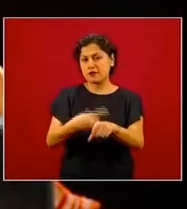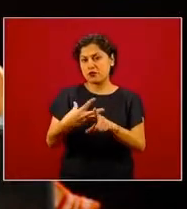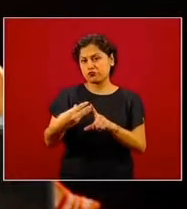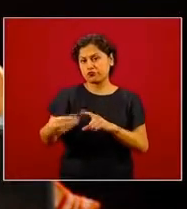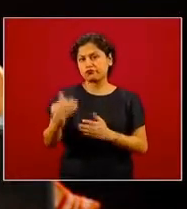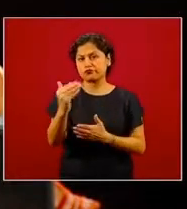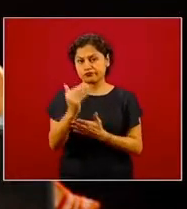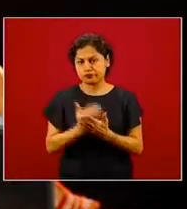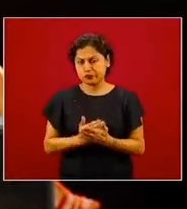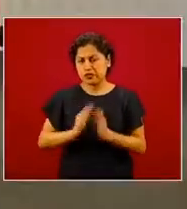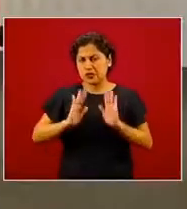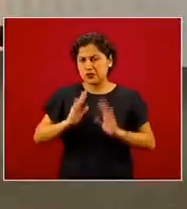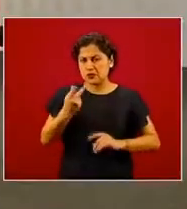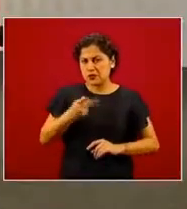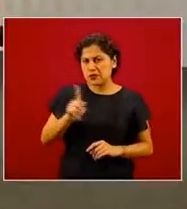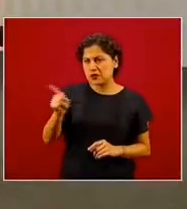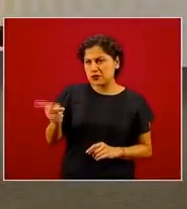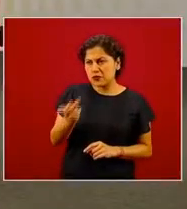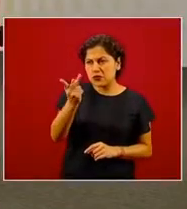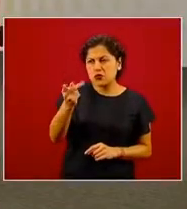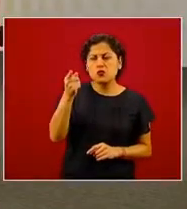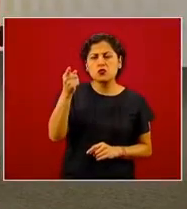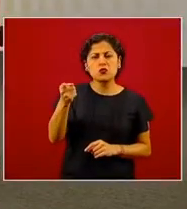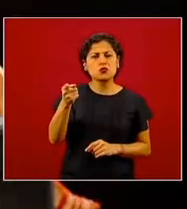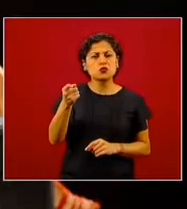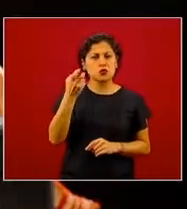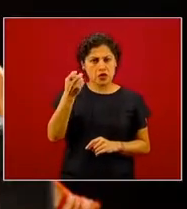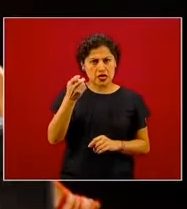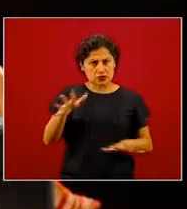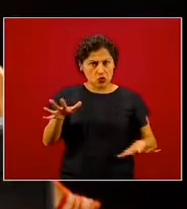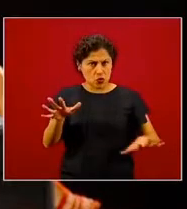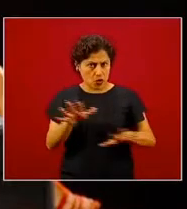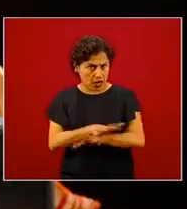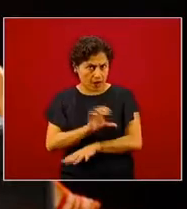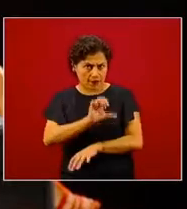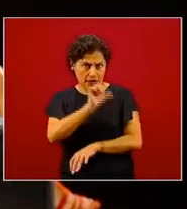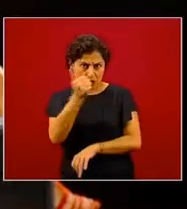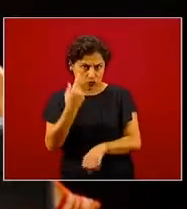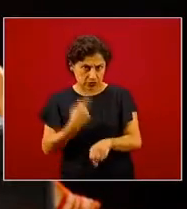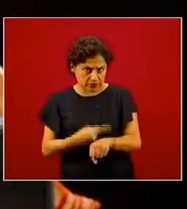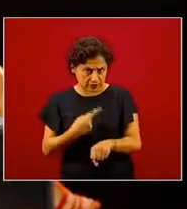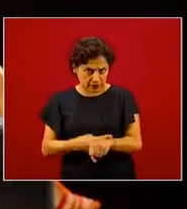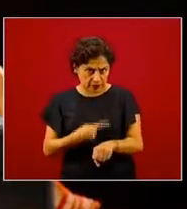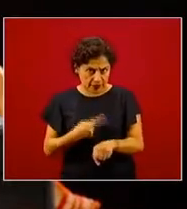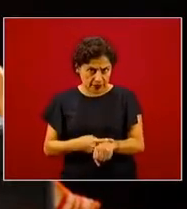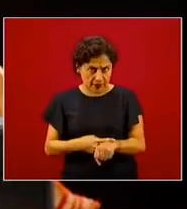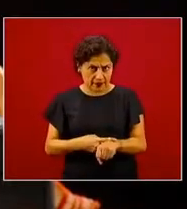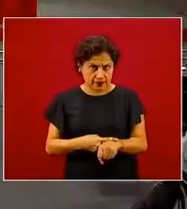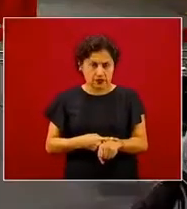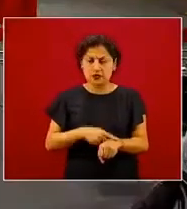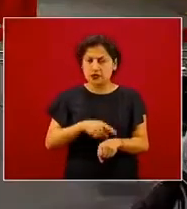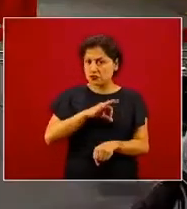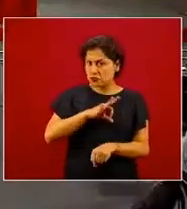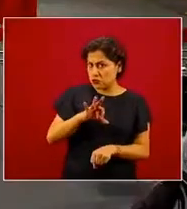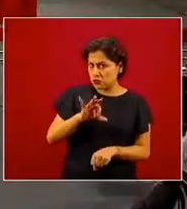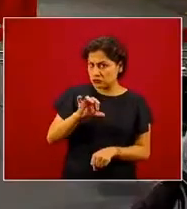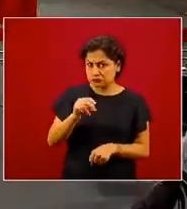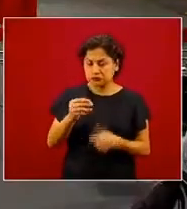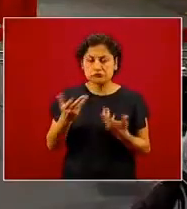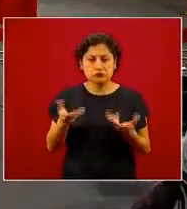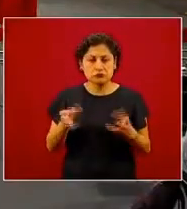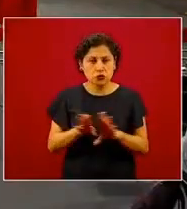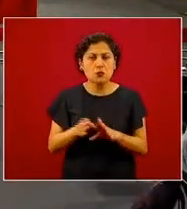but have there been any other positive impacts in terms of other respiratory illnesses or any other illness at all?